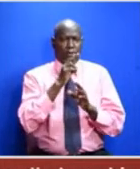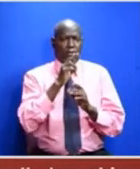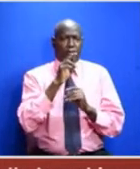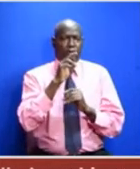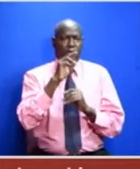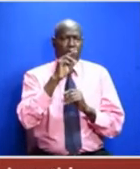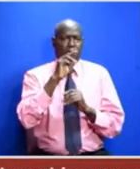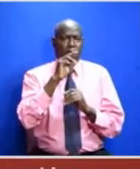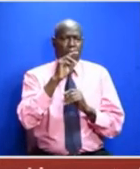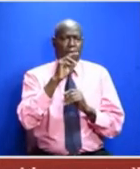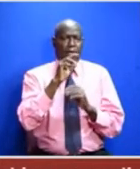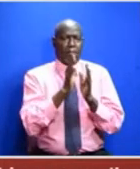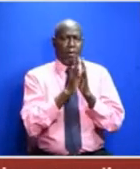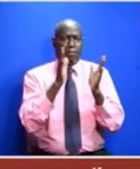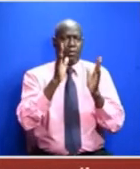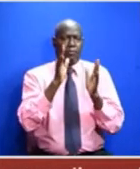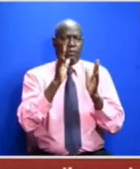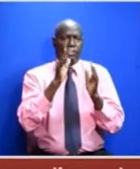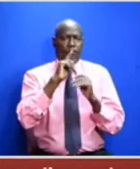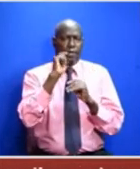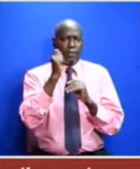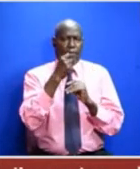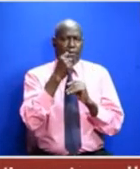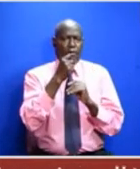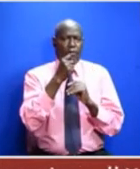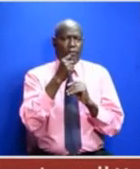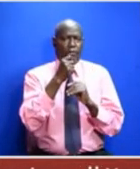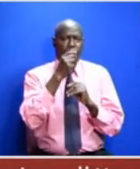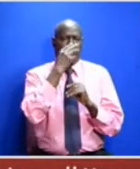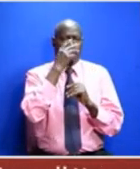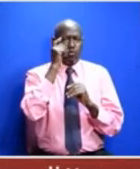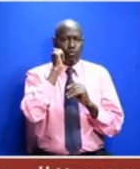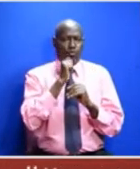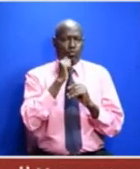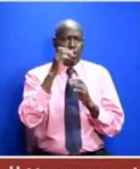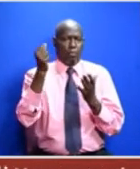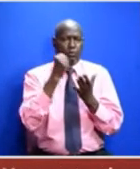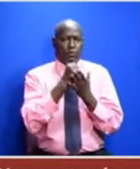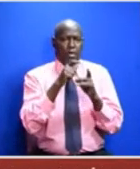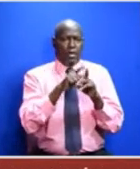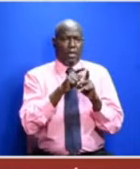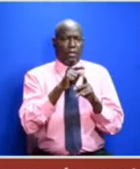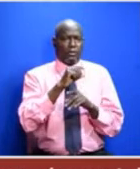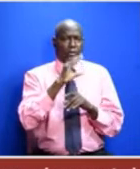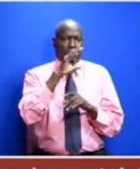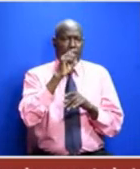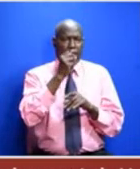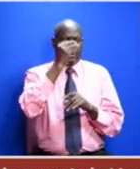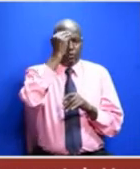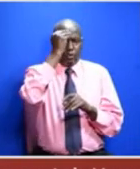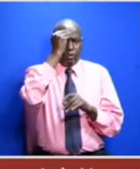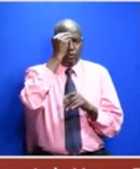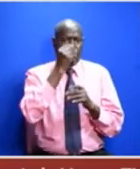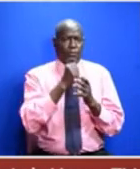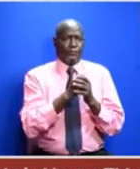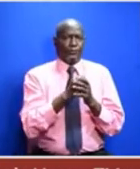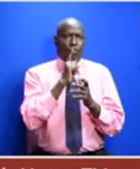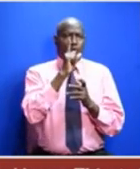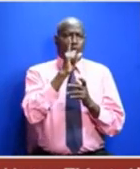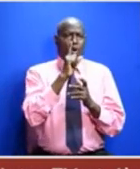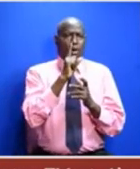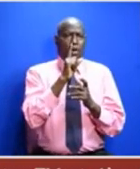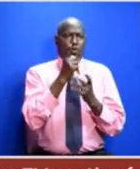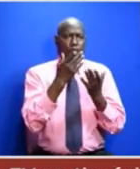Kenya, William Samoei Ruto, appointed me as the Cabinet Secretary of Education, one